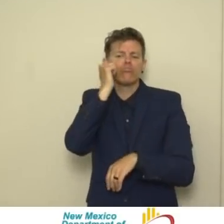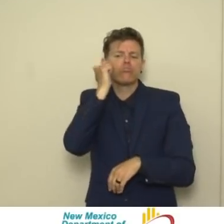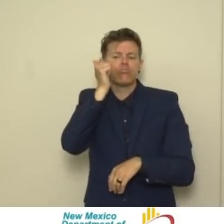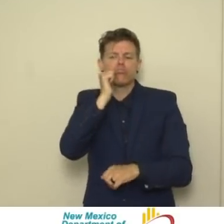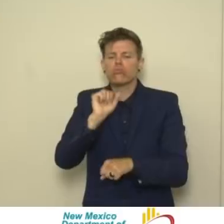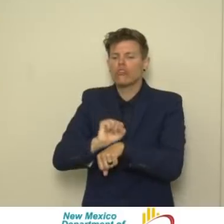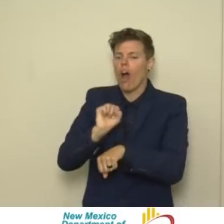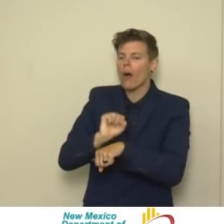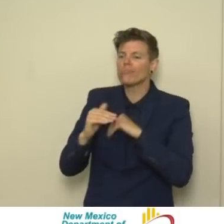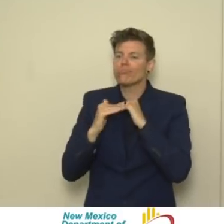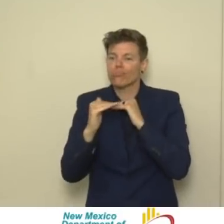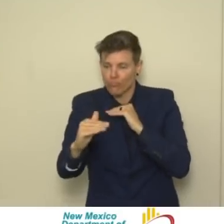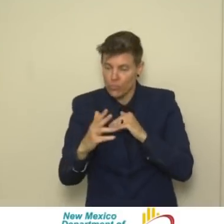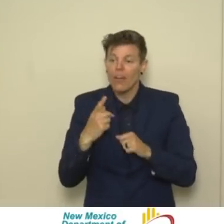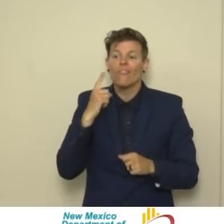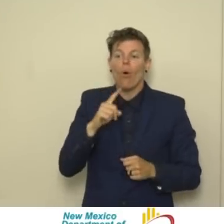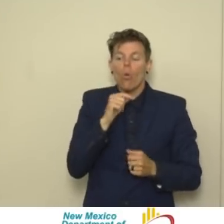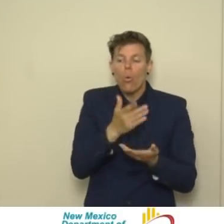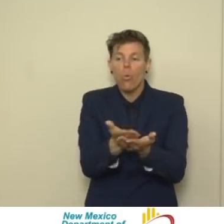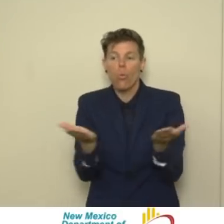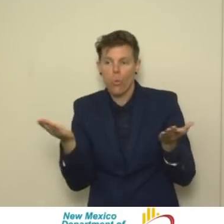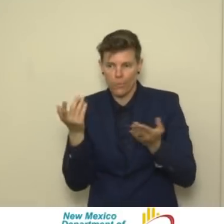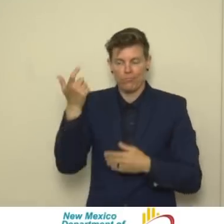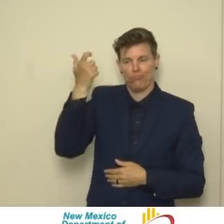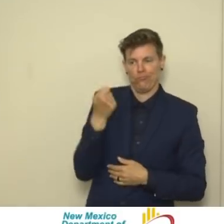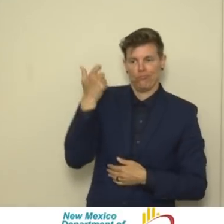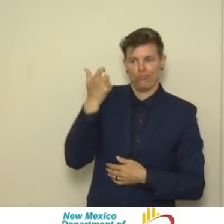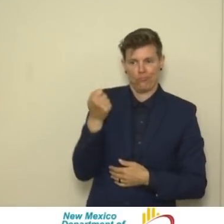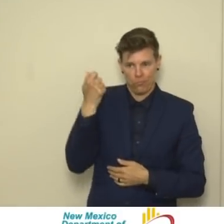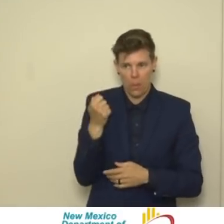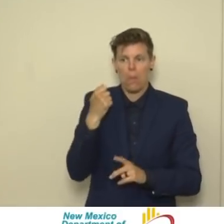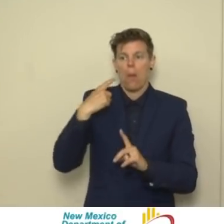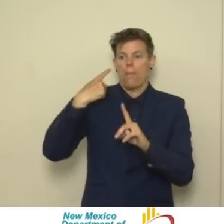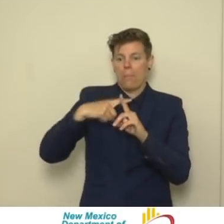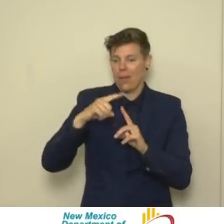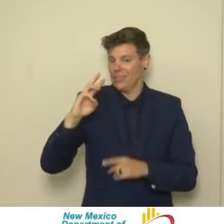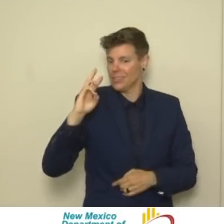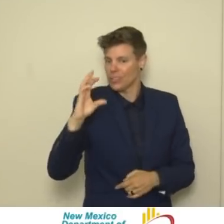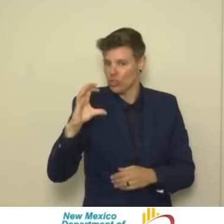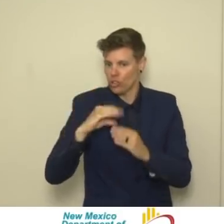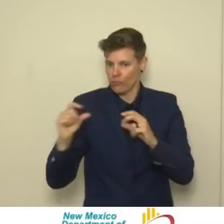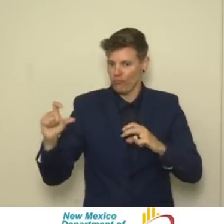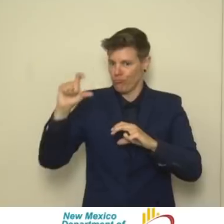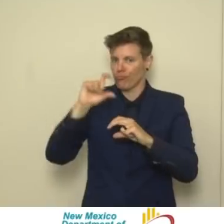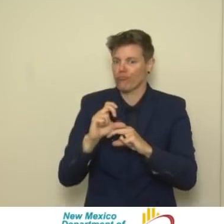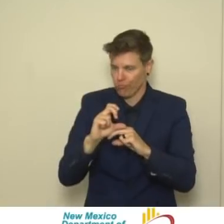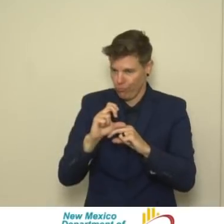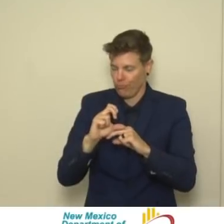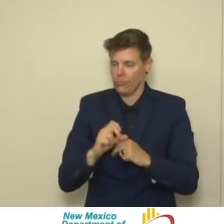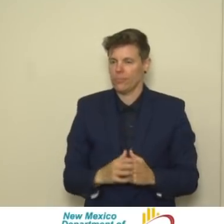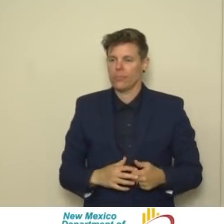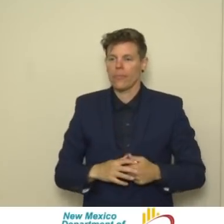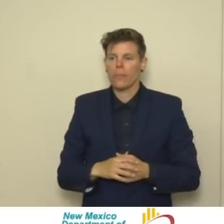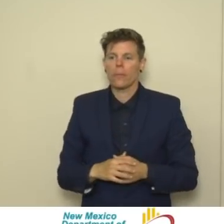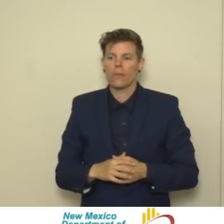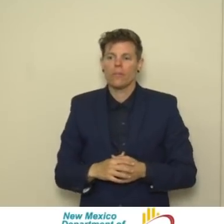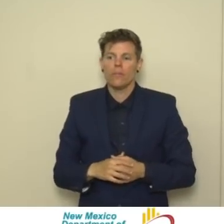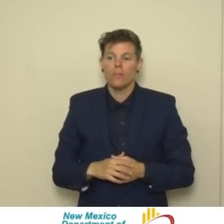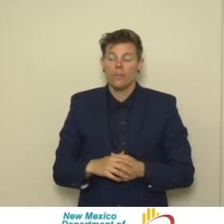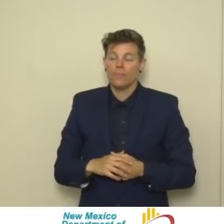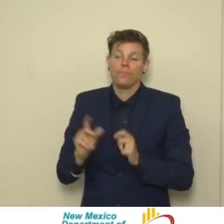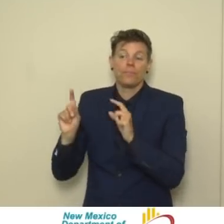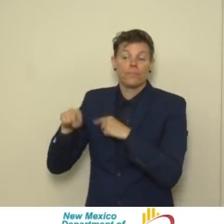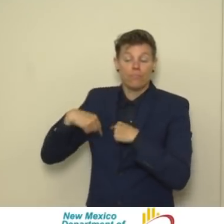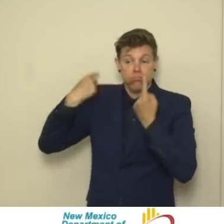is getting a weekly benefit amount plus the $600. The total amount that has been paid out through all